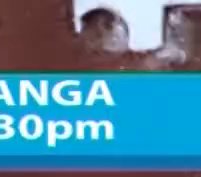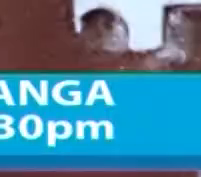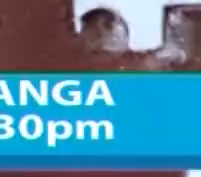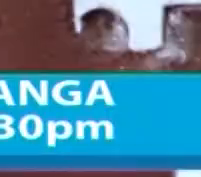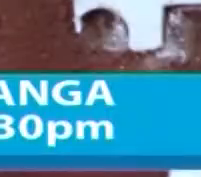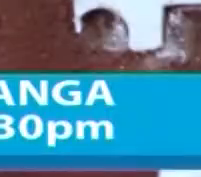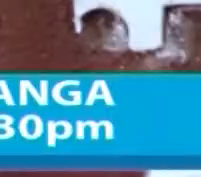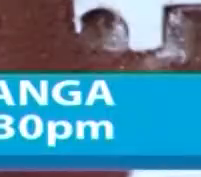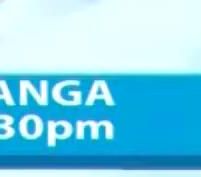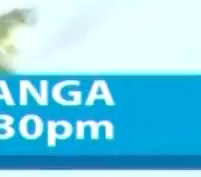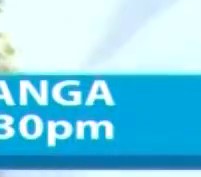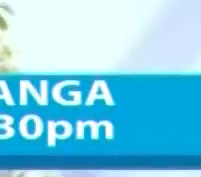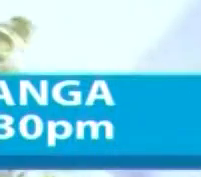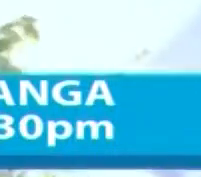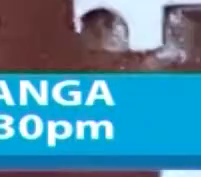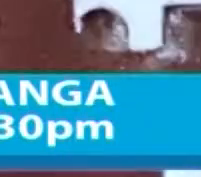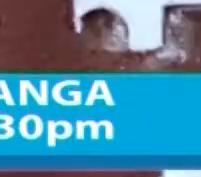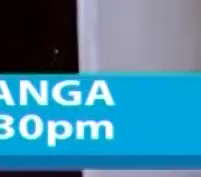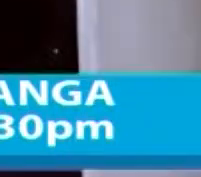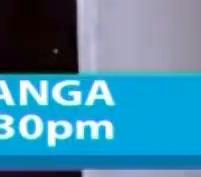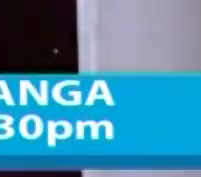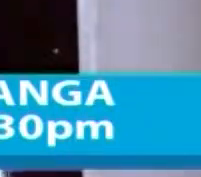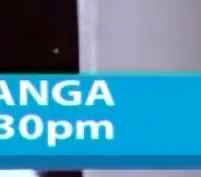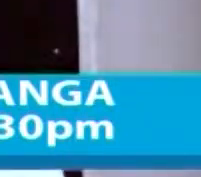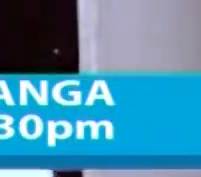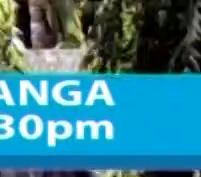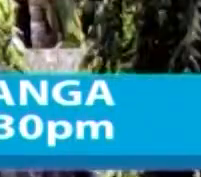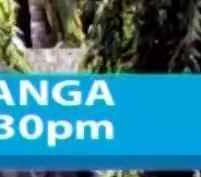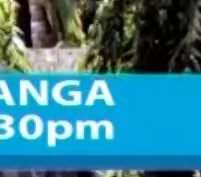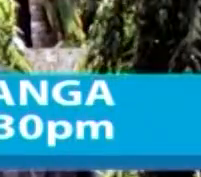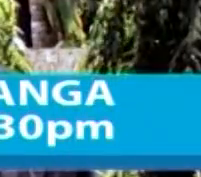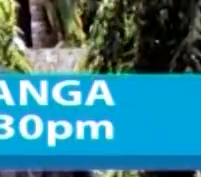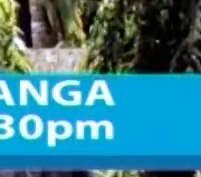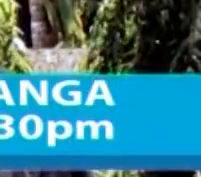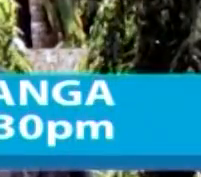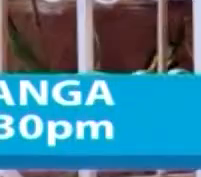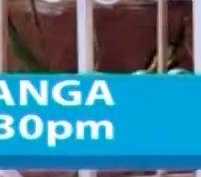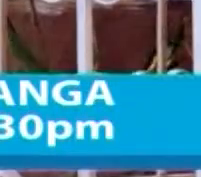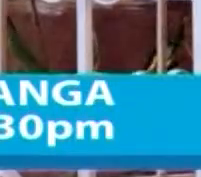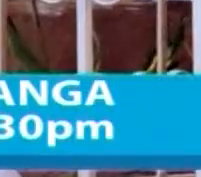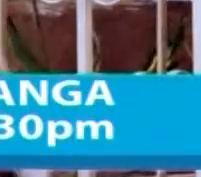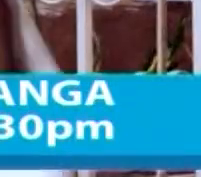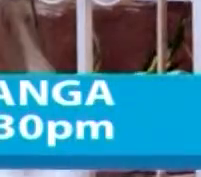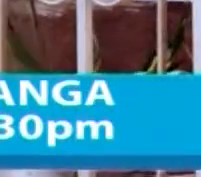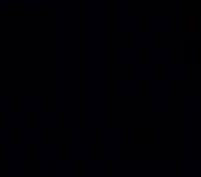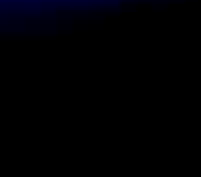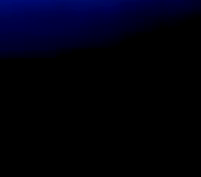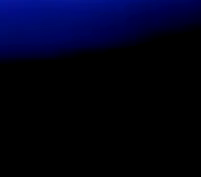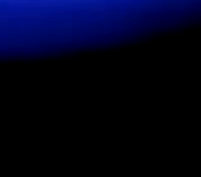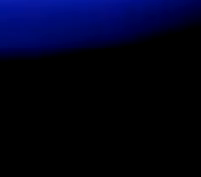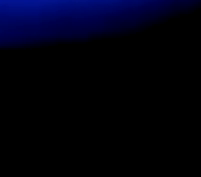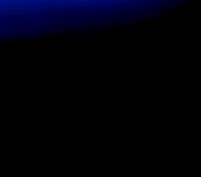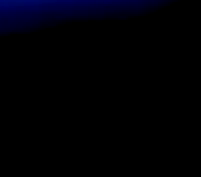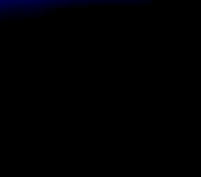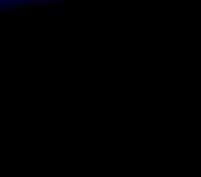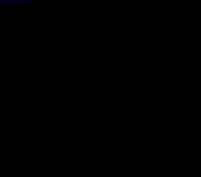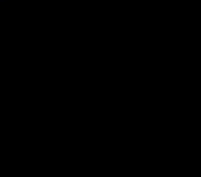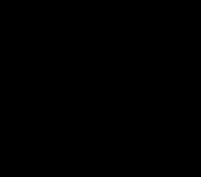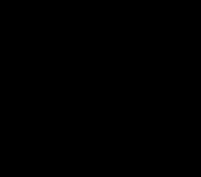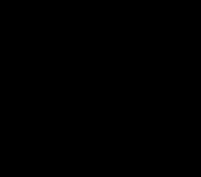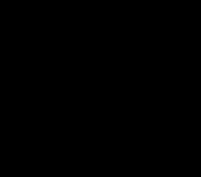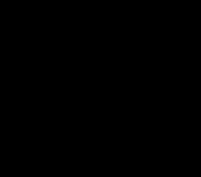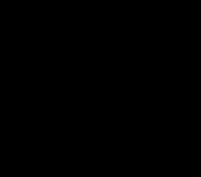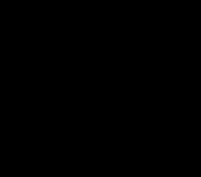huyu? This is my house girl. Hebu nishusha hadhi. Subiri kuteseka baba. Wazungu wasema it's okay. Wazungu sema it's